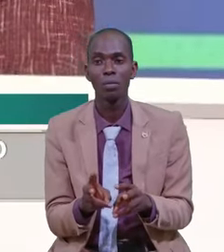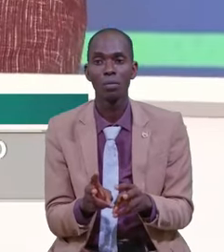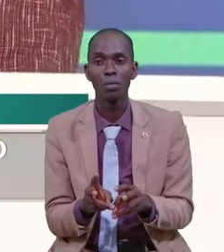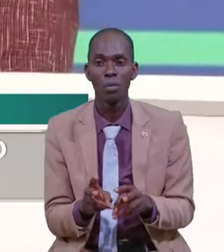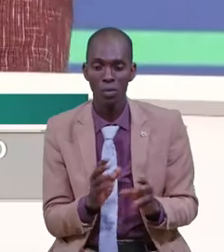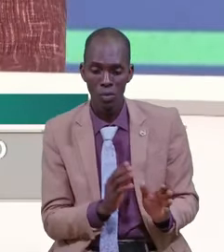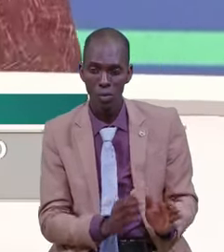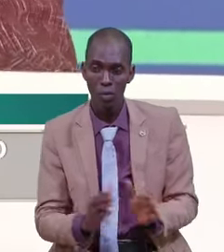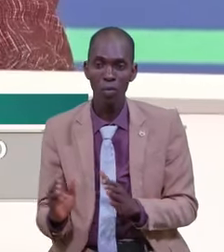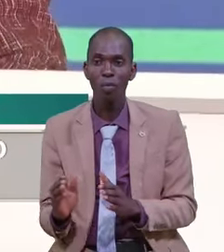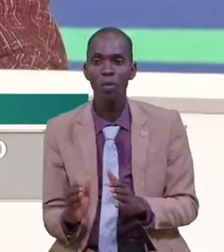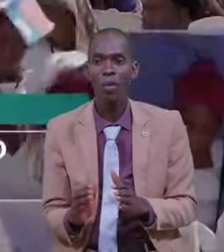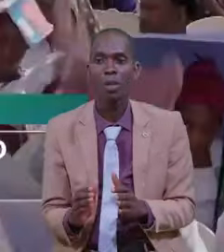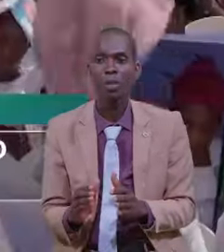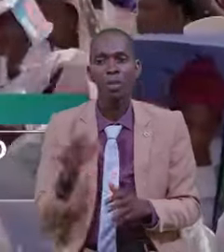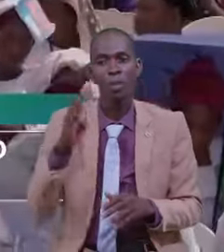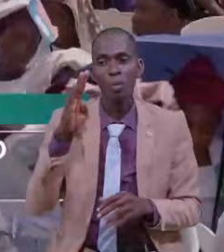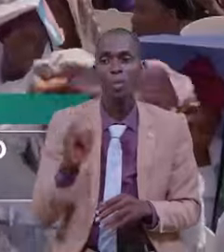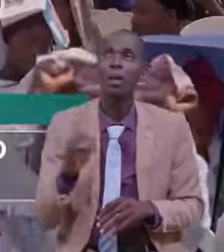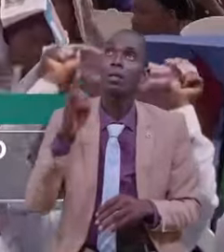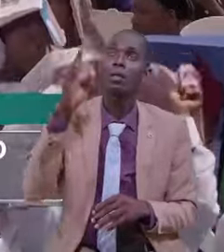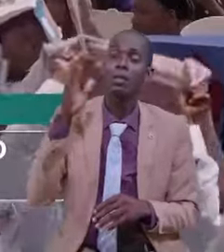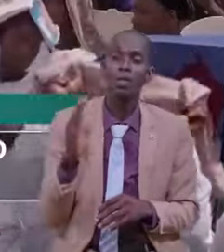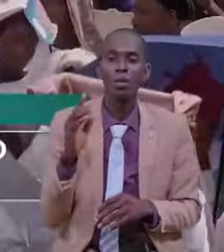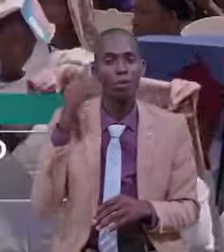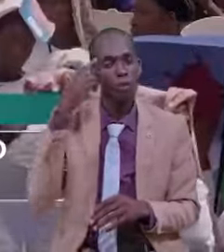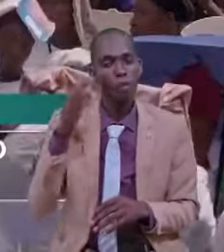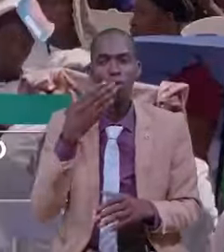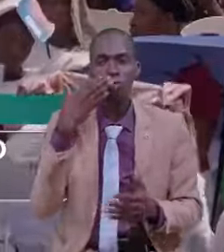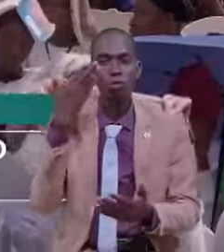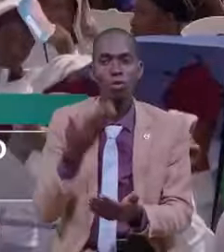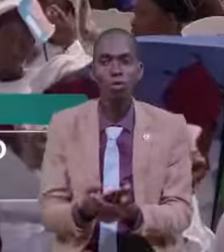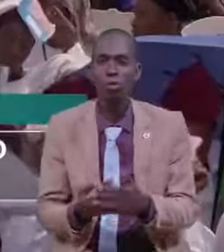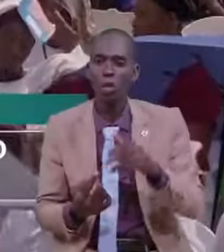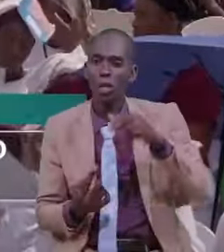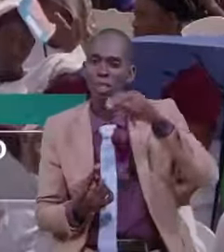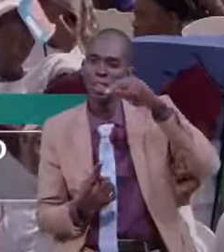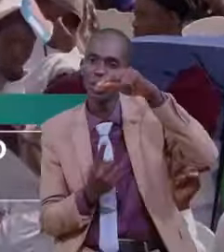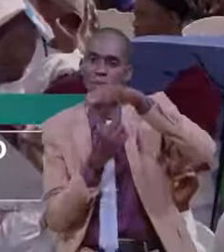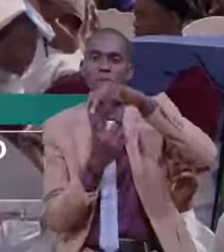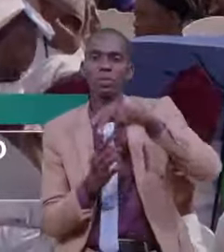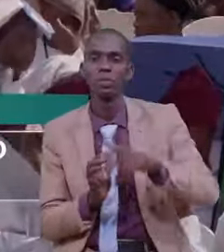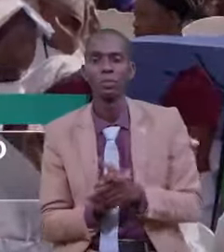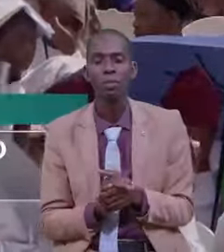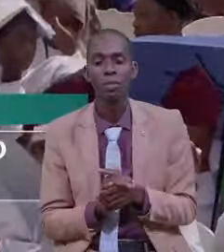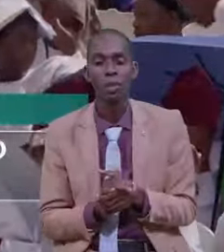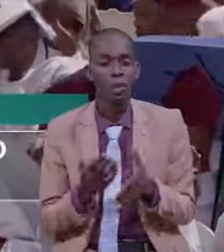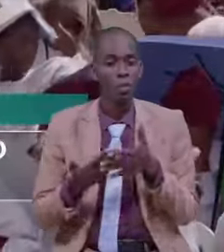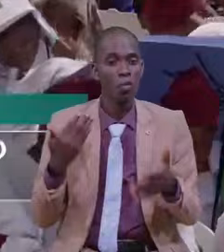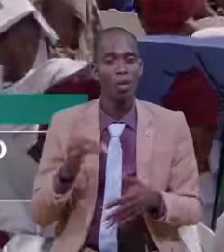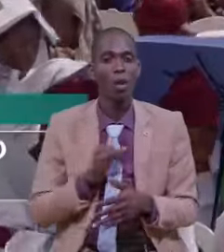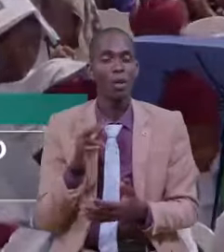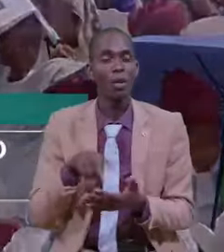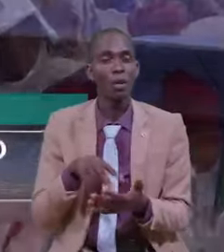marked out by God for good championship. Already I read